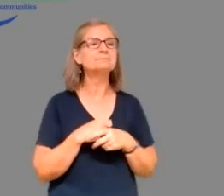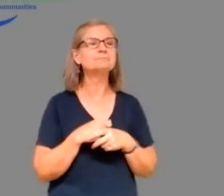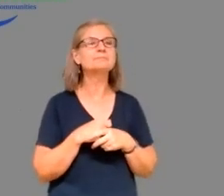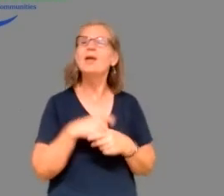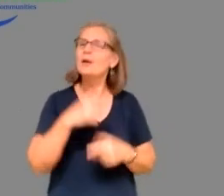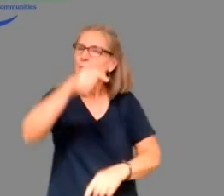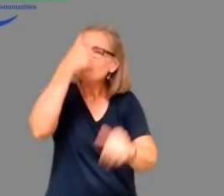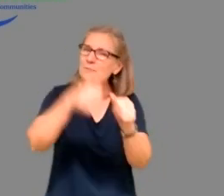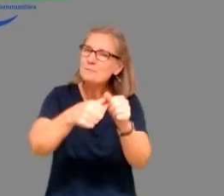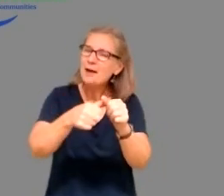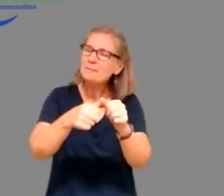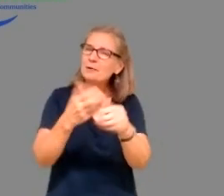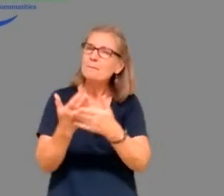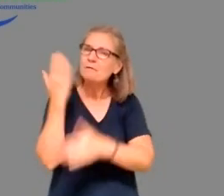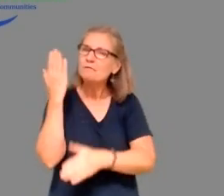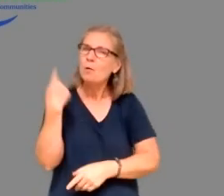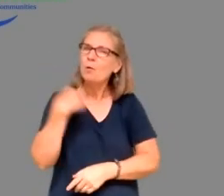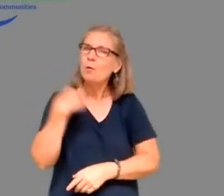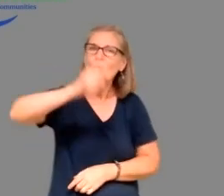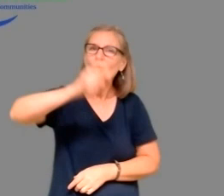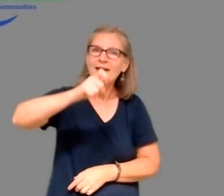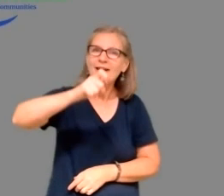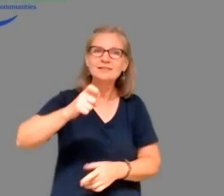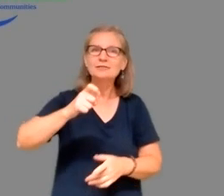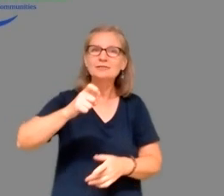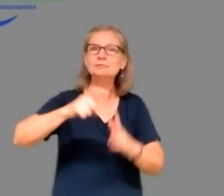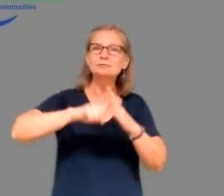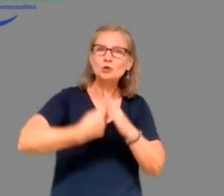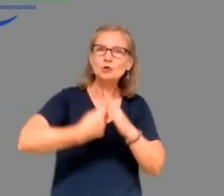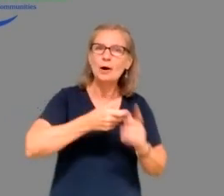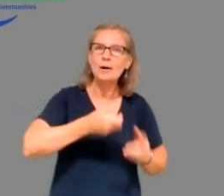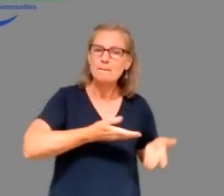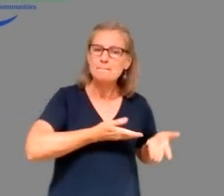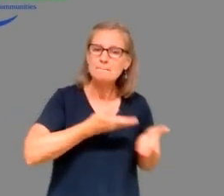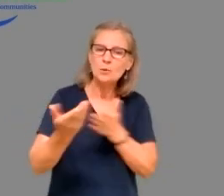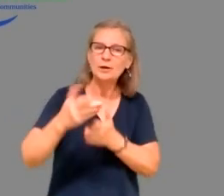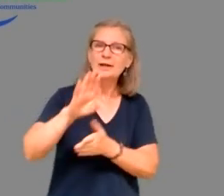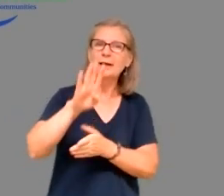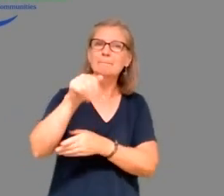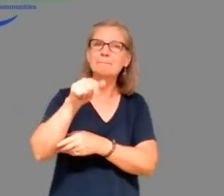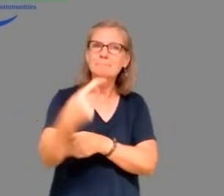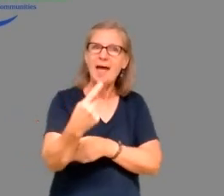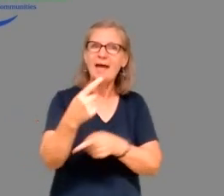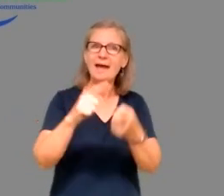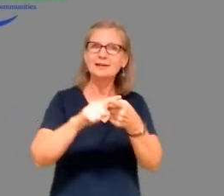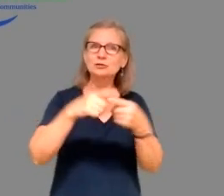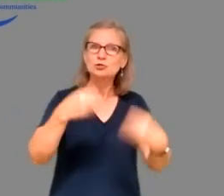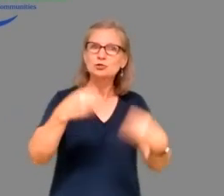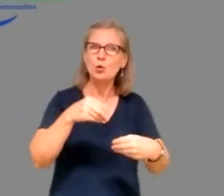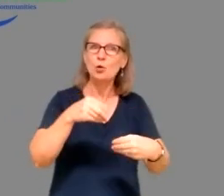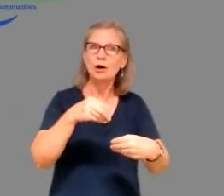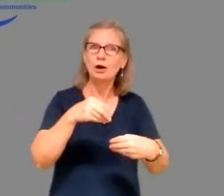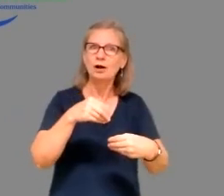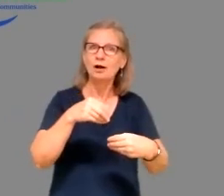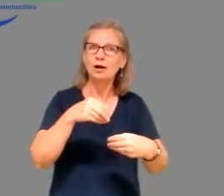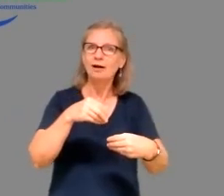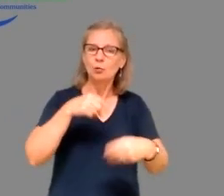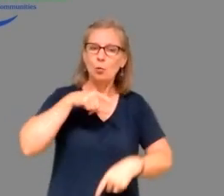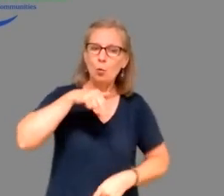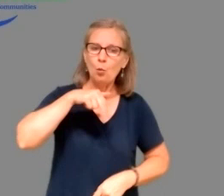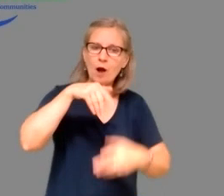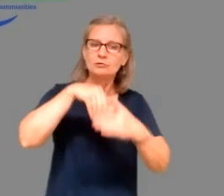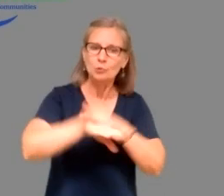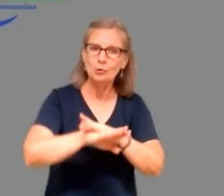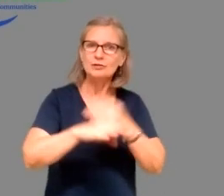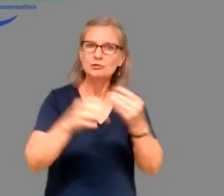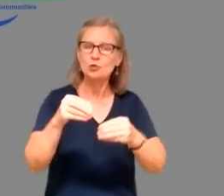bags in. Right. Right. Like, forgot my bags. Yeah. But in that case, you had, that was only 5 cents per